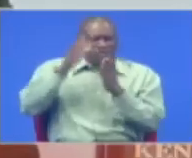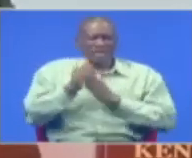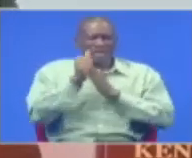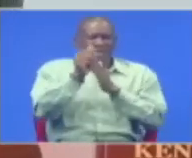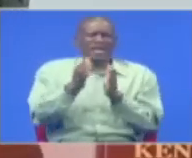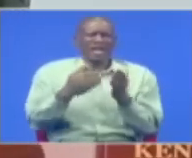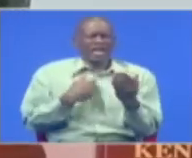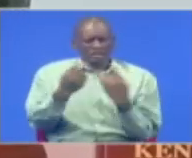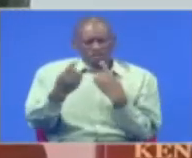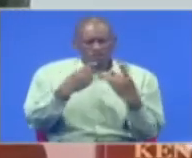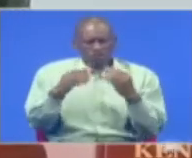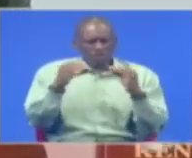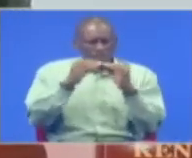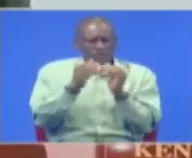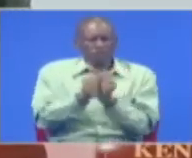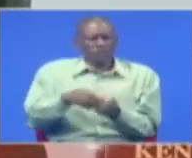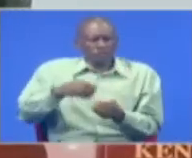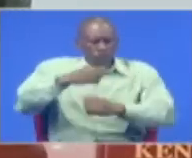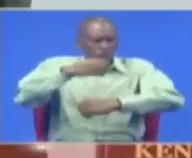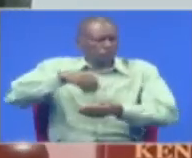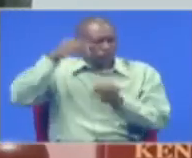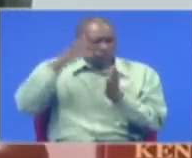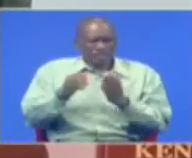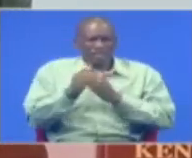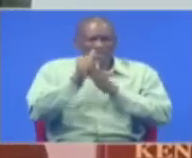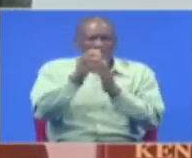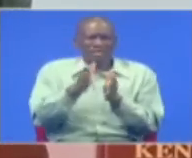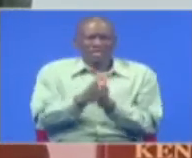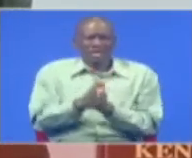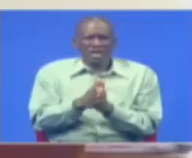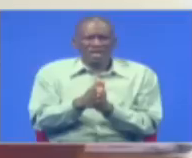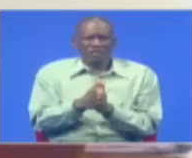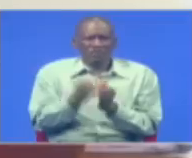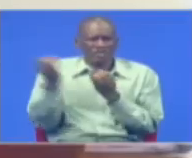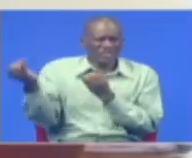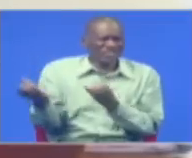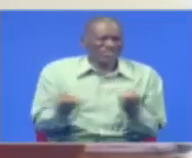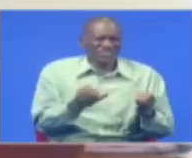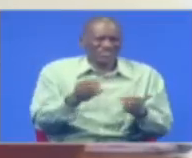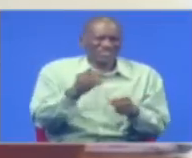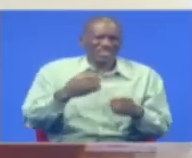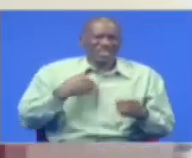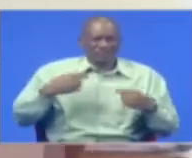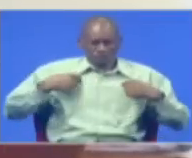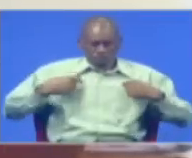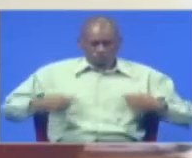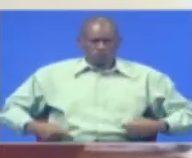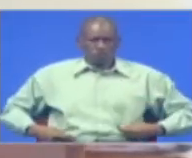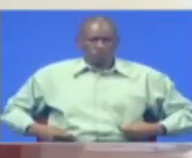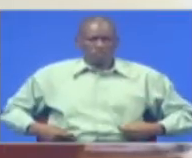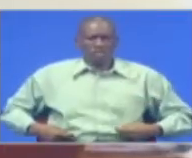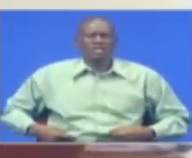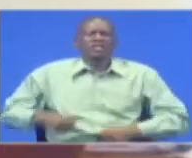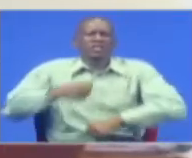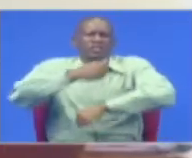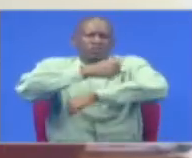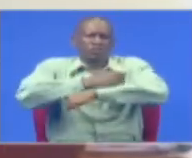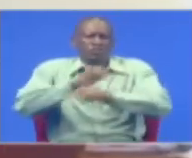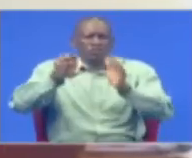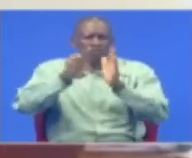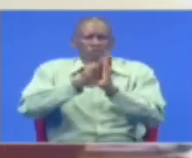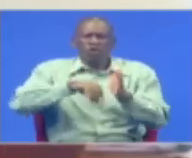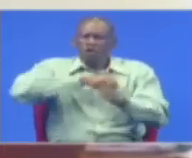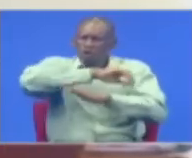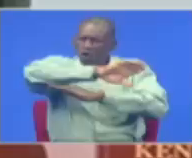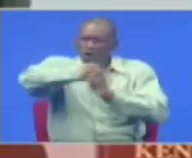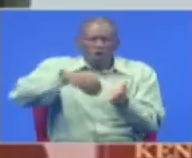them, and we introduced the wearing of suits at Mount Kenya University School of Law. Monday, Tuesday, every student